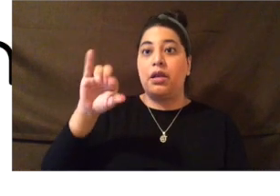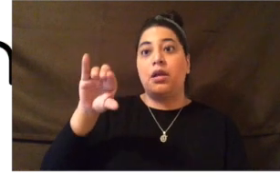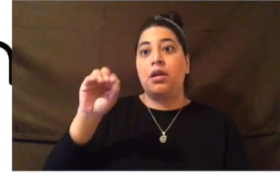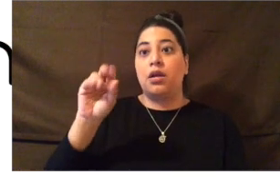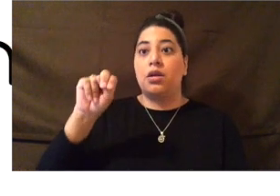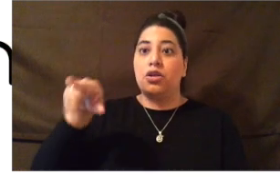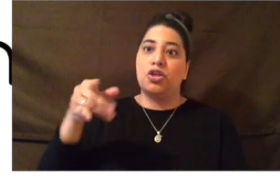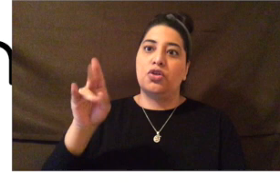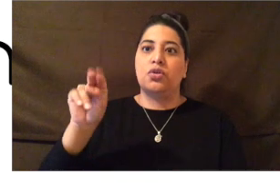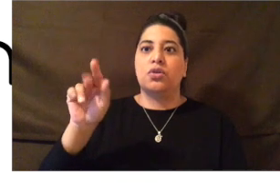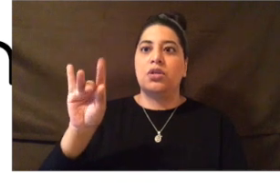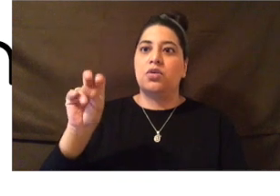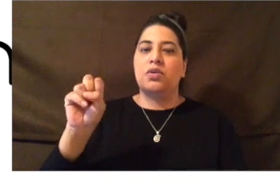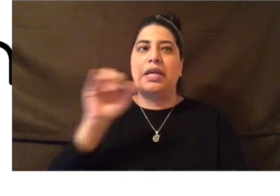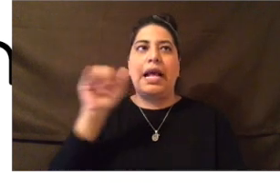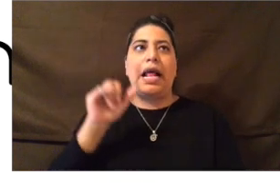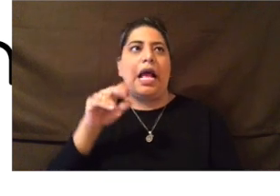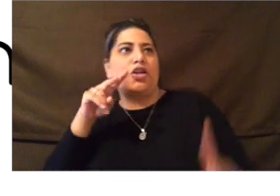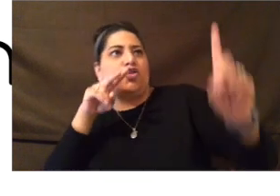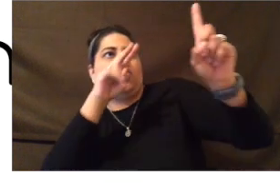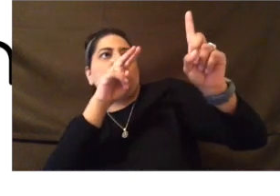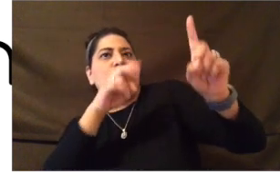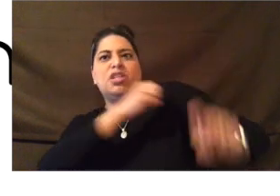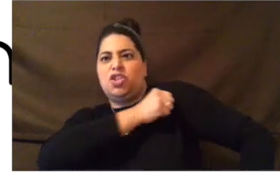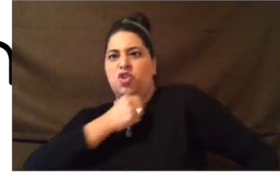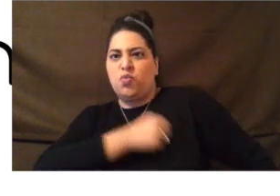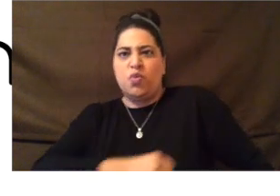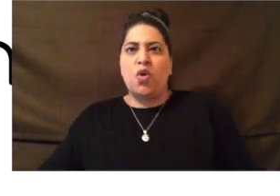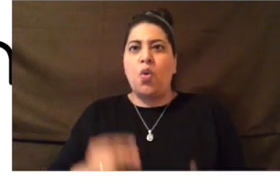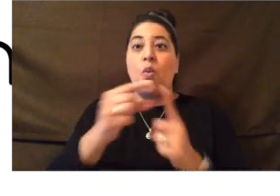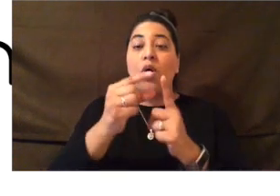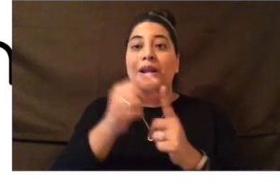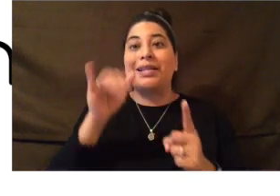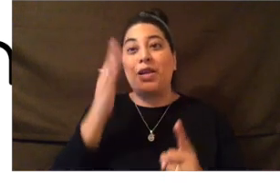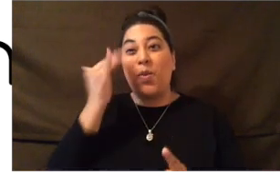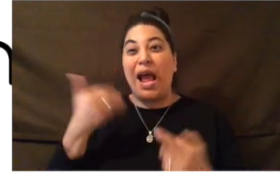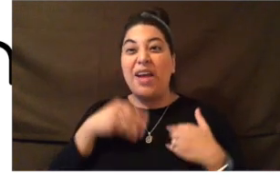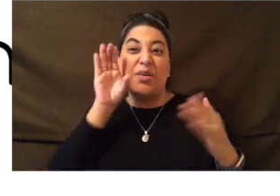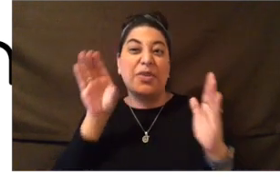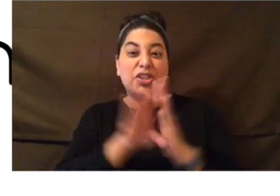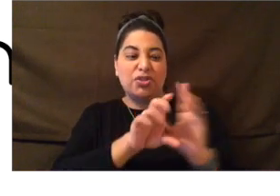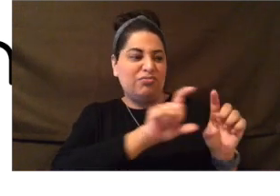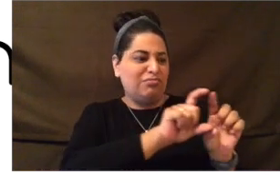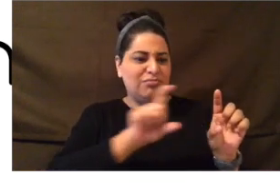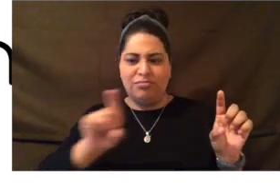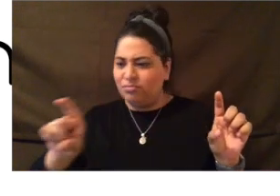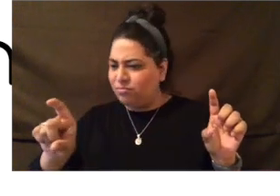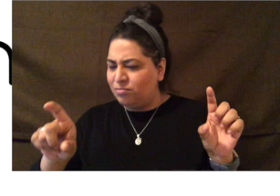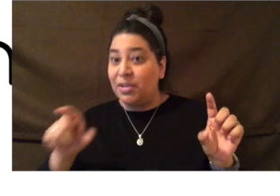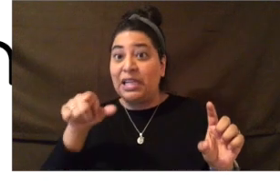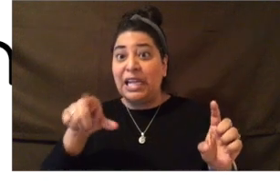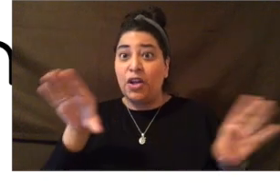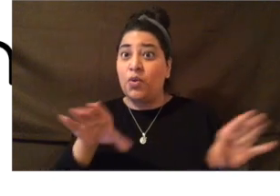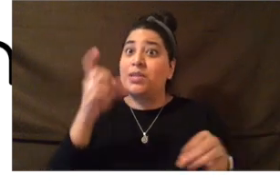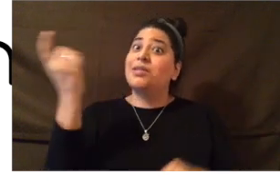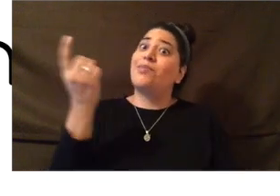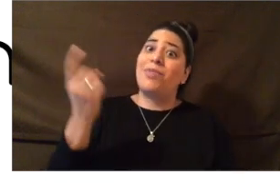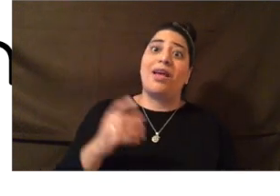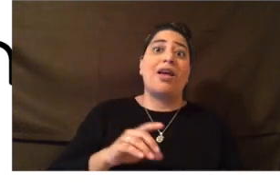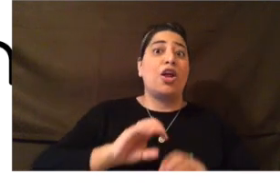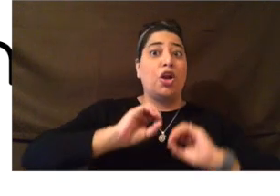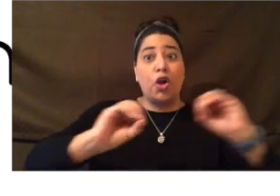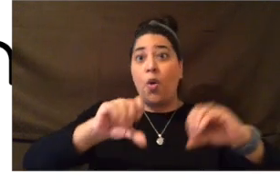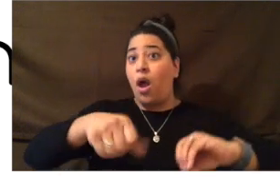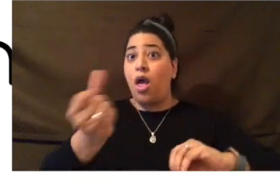coordinating conjunctions are kind of like superhero words, which is why we have all these superheroes there. And they are